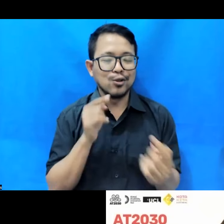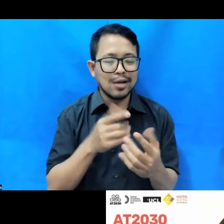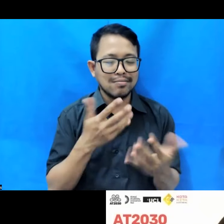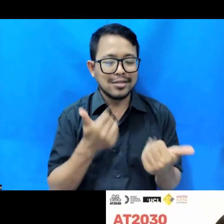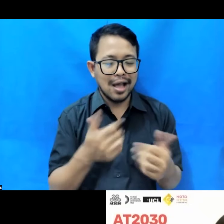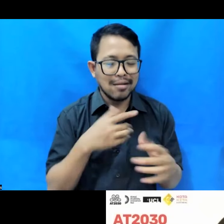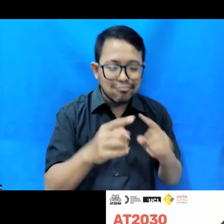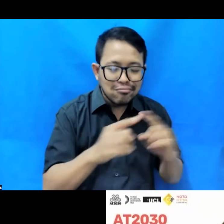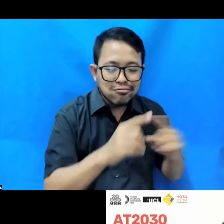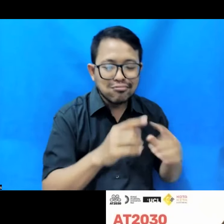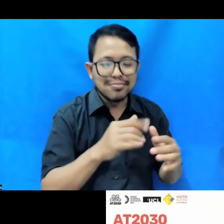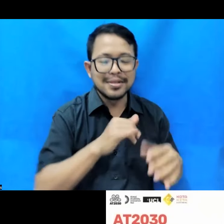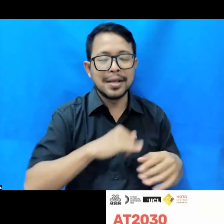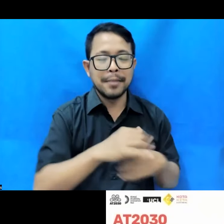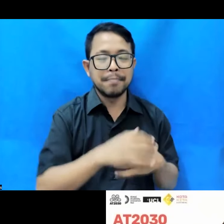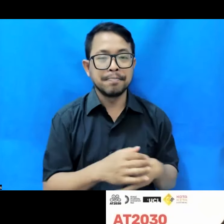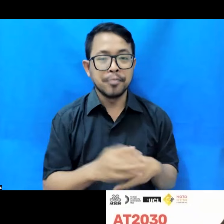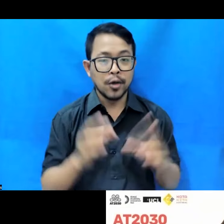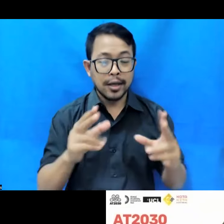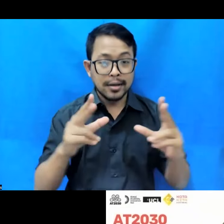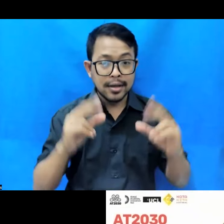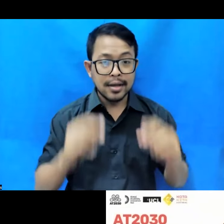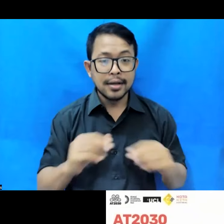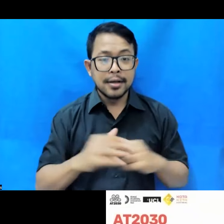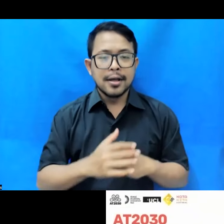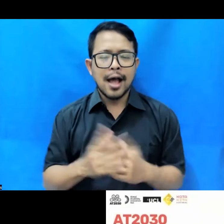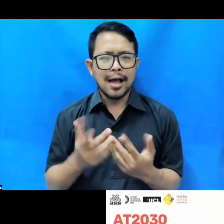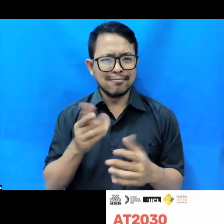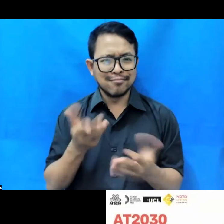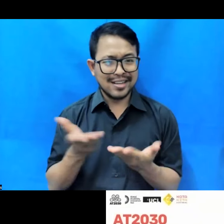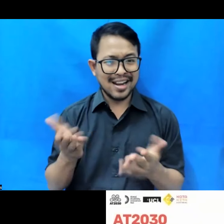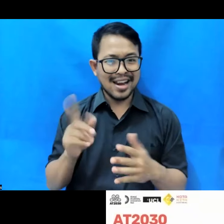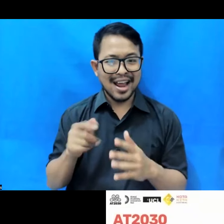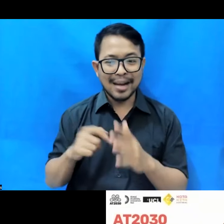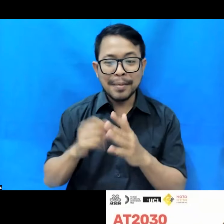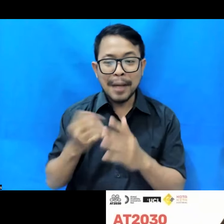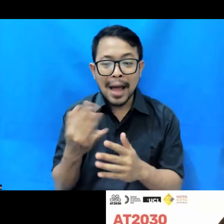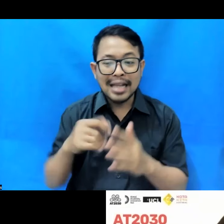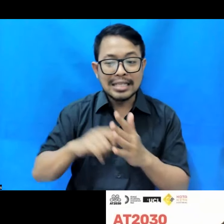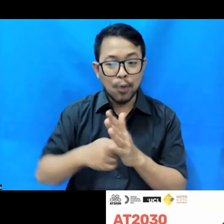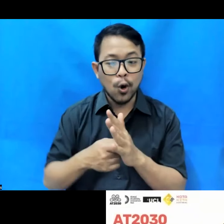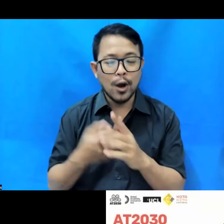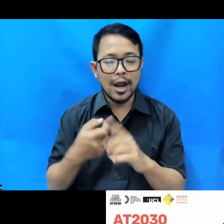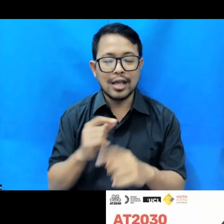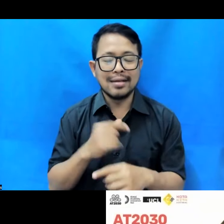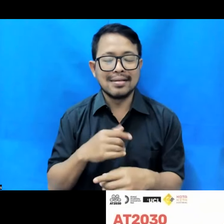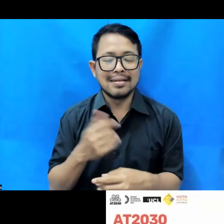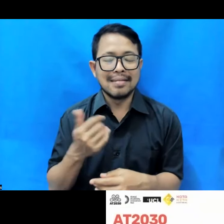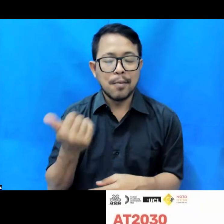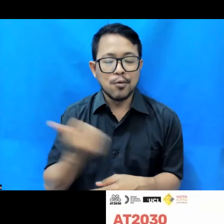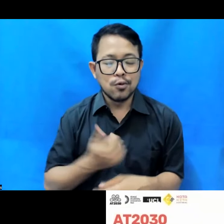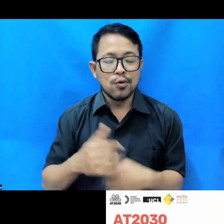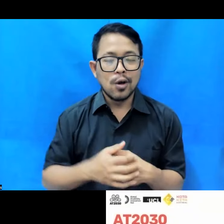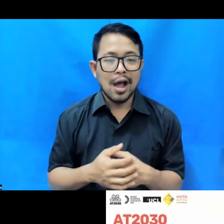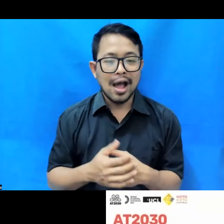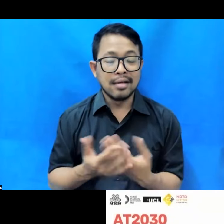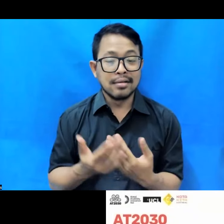can discuss together. And in this session, I would like to invite some comments from the audience